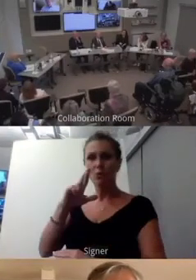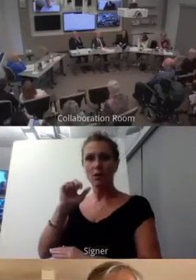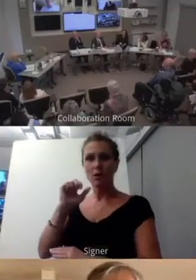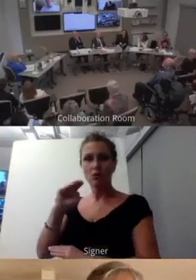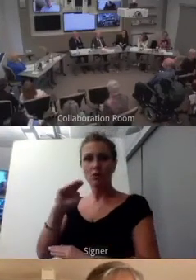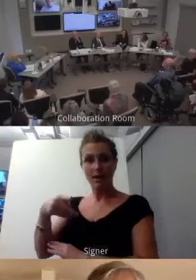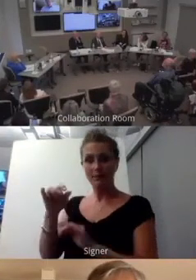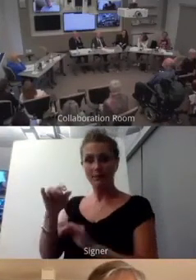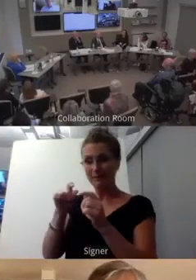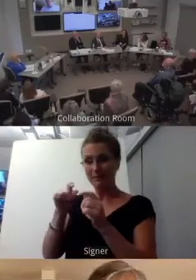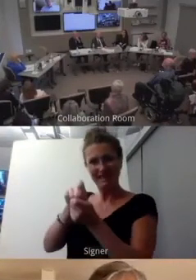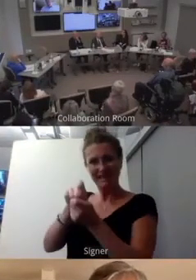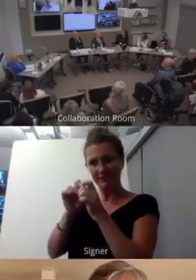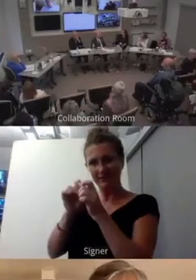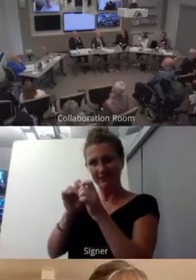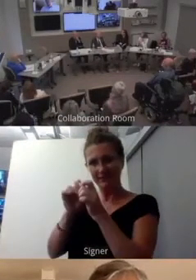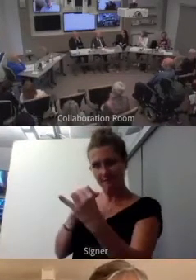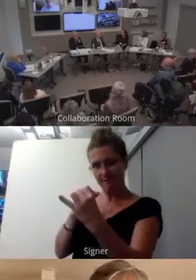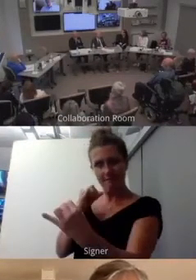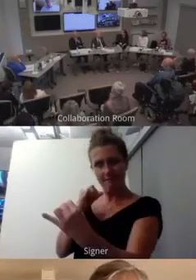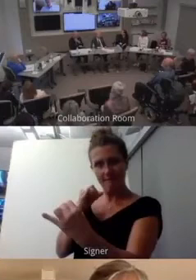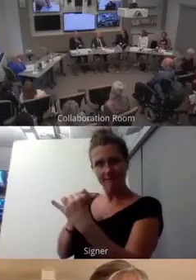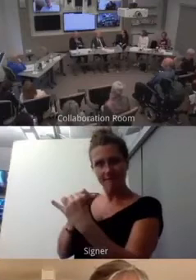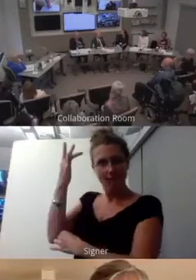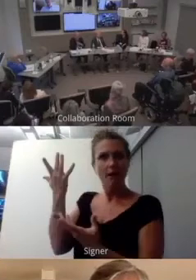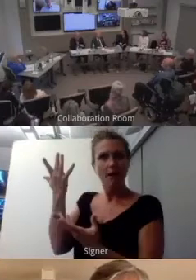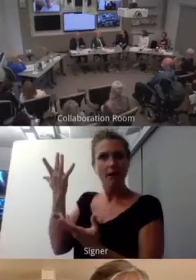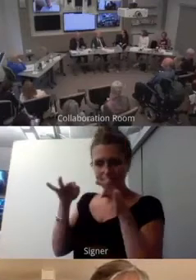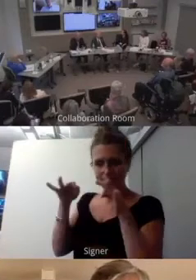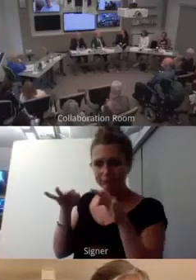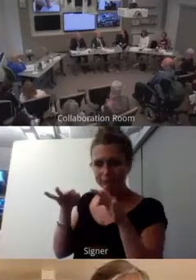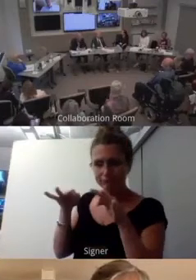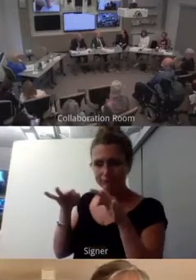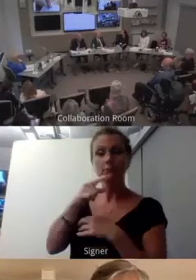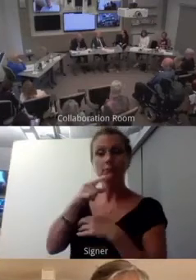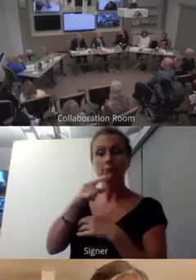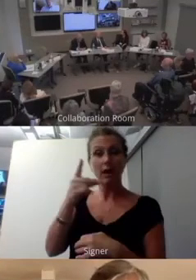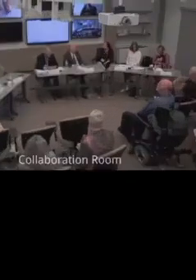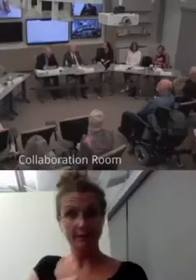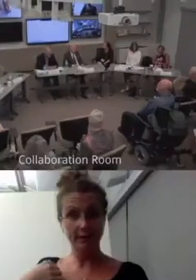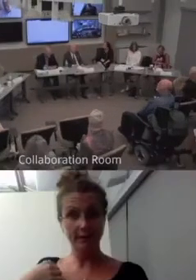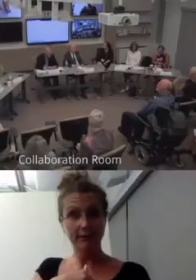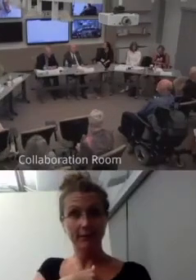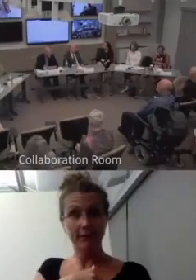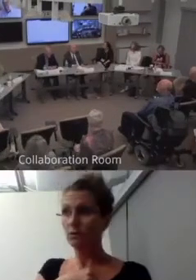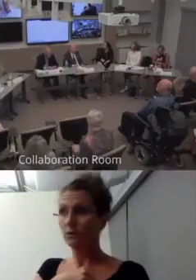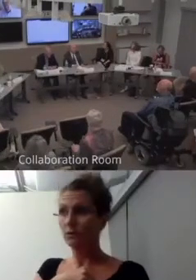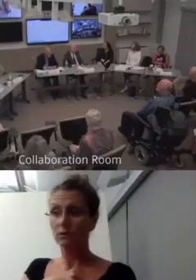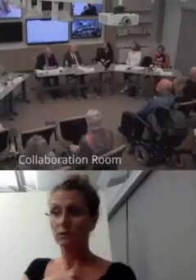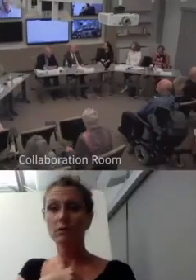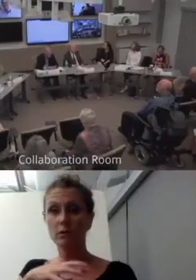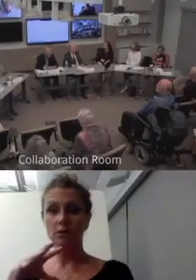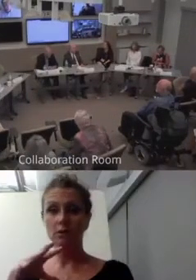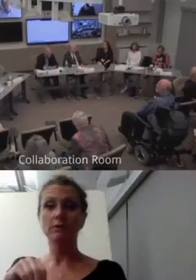Half of our staff was involved with this public outreach and technical assistance. We also had lawyers that worked with